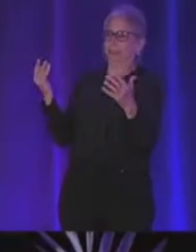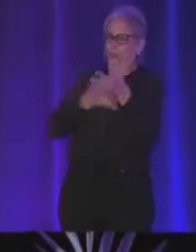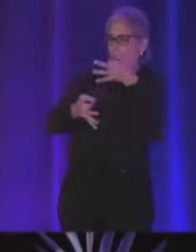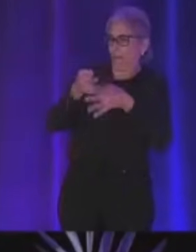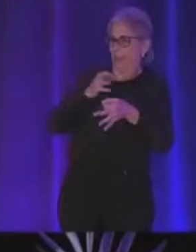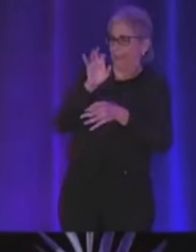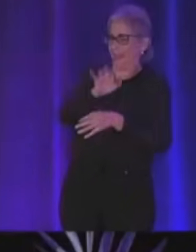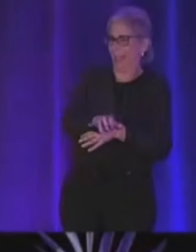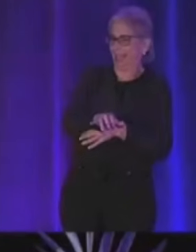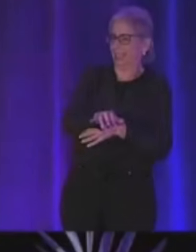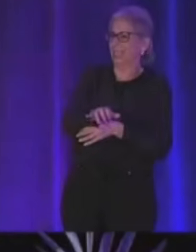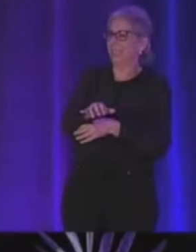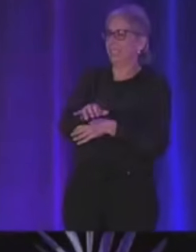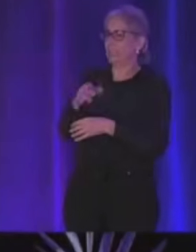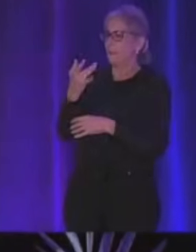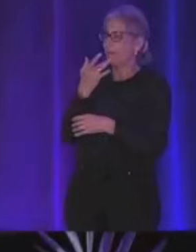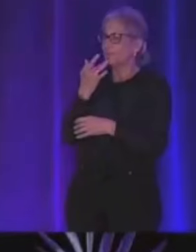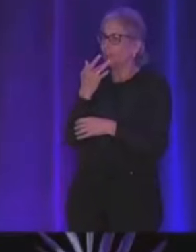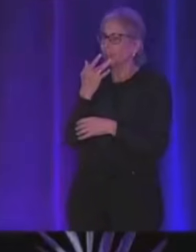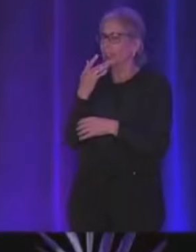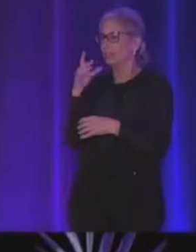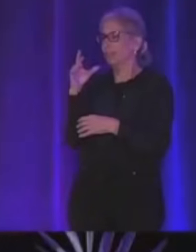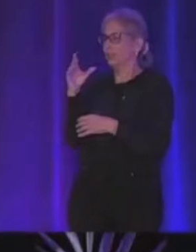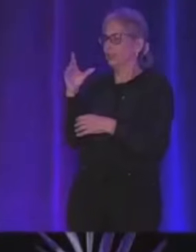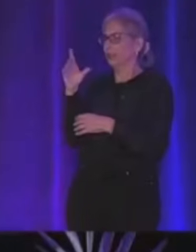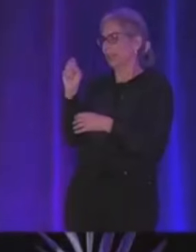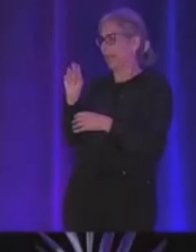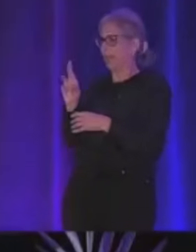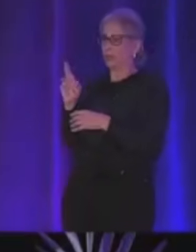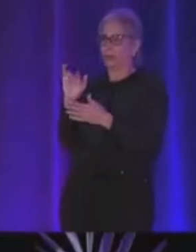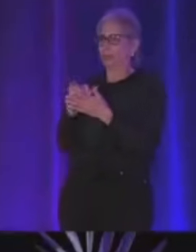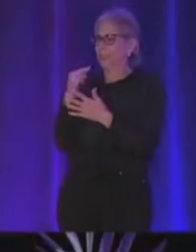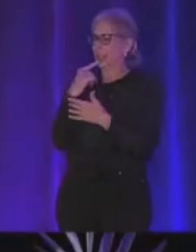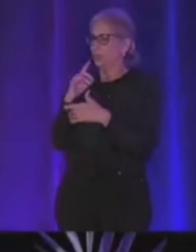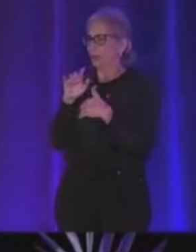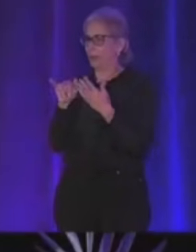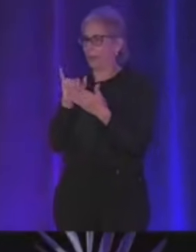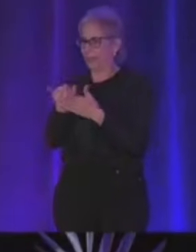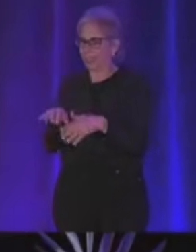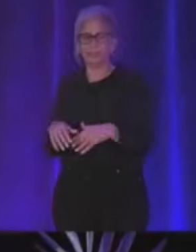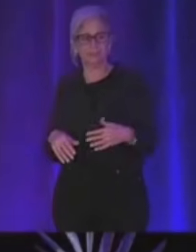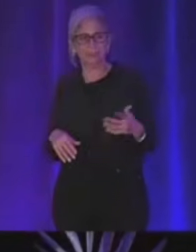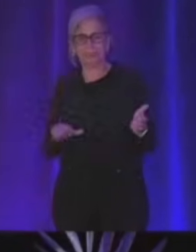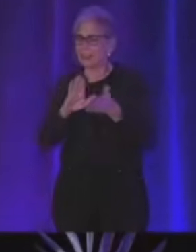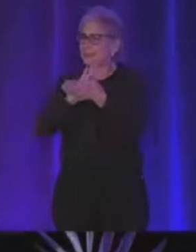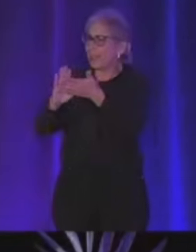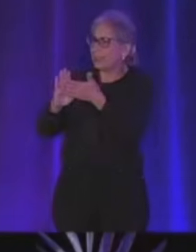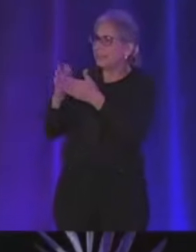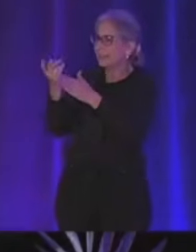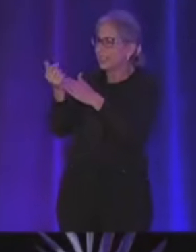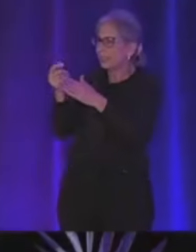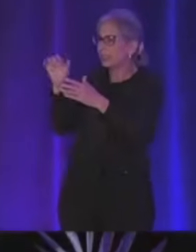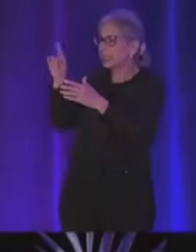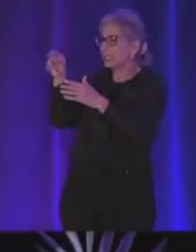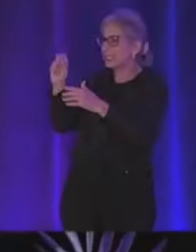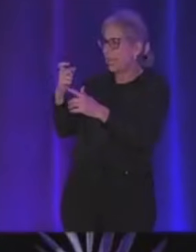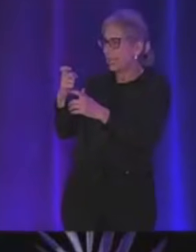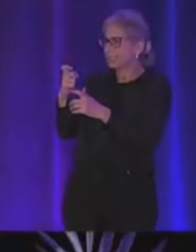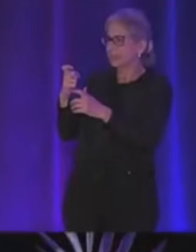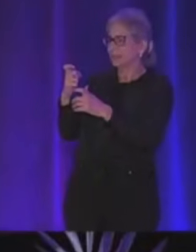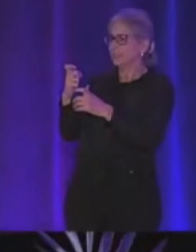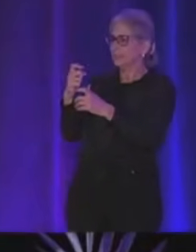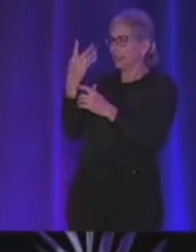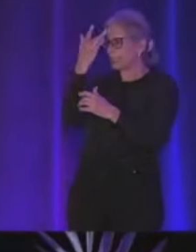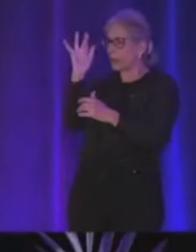that, as this prefer as const rule would tell you, with as const, which is like a nice little syntax shortcut. So smart, look at you,